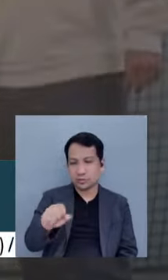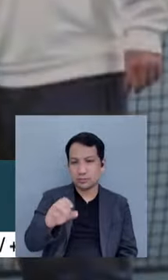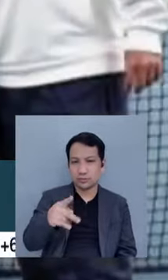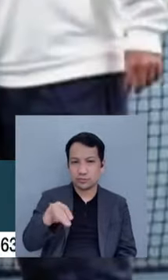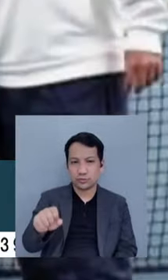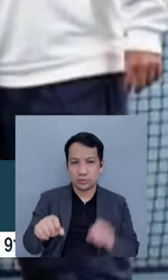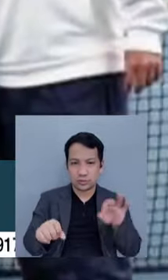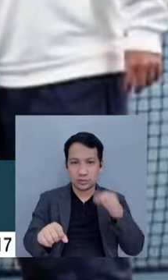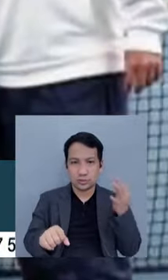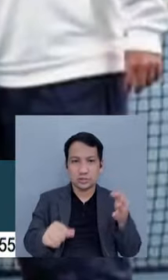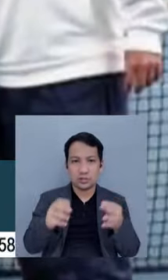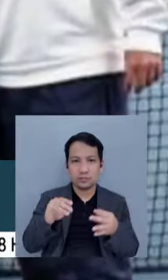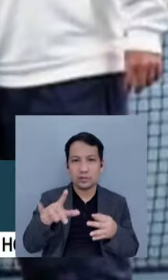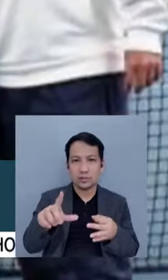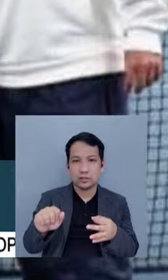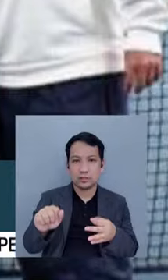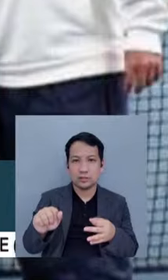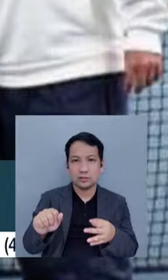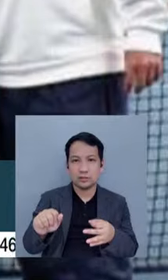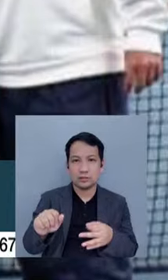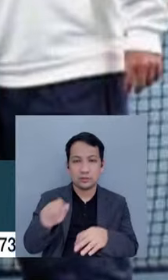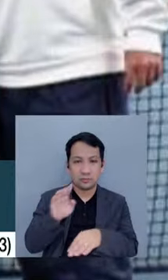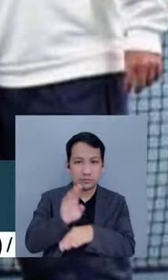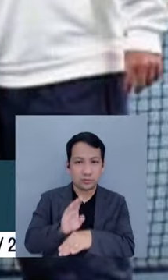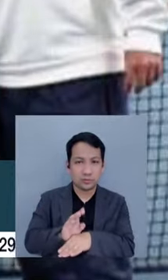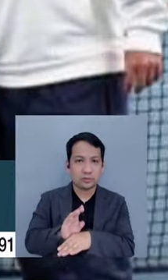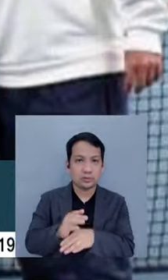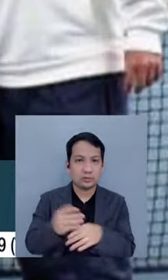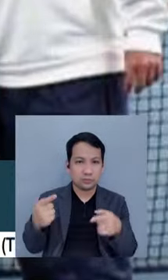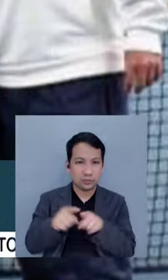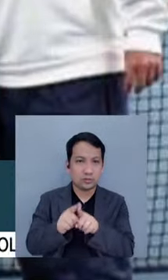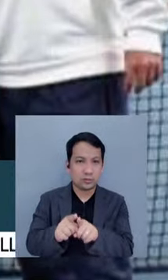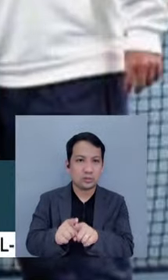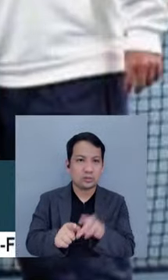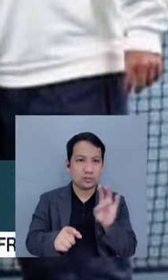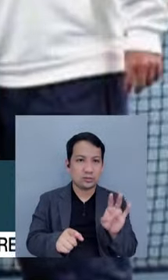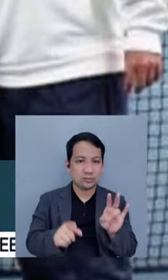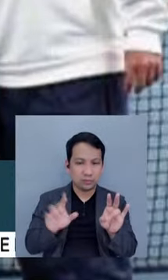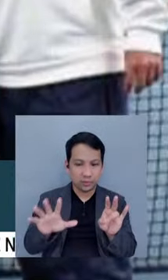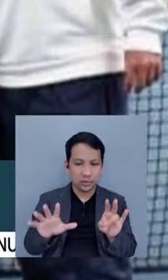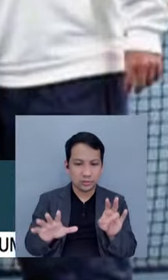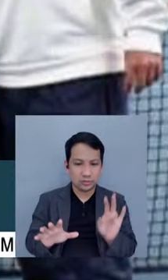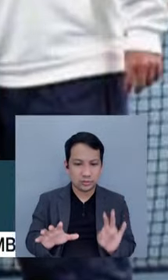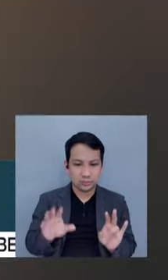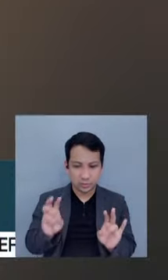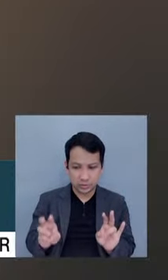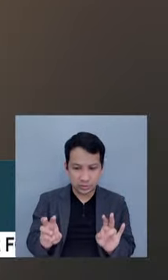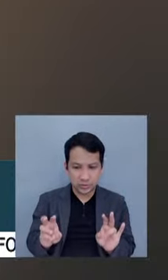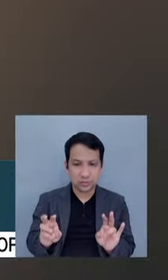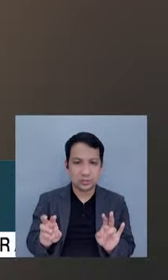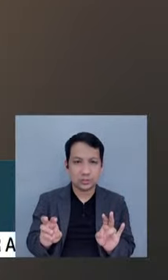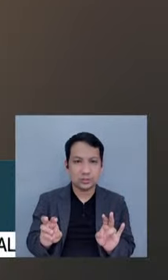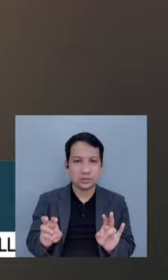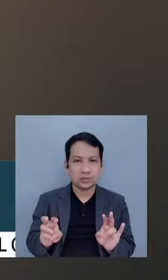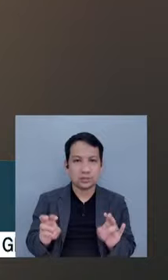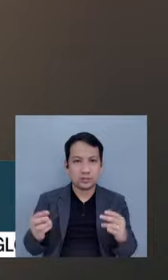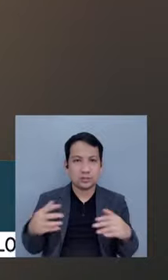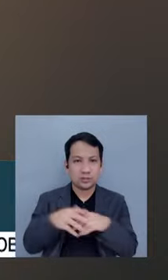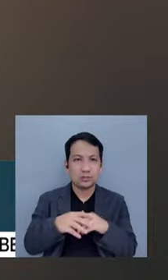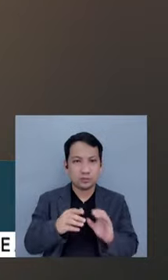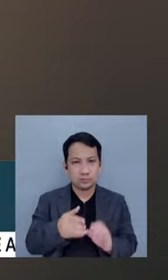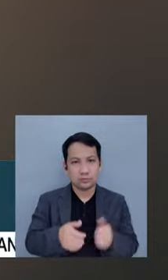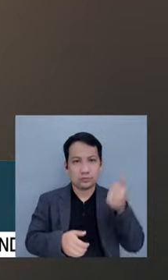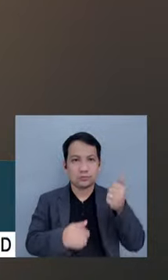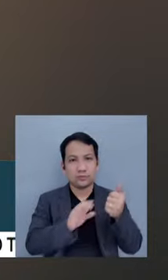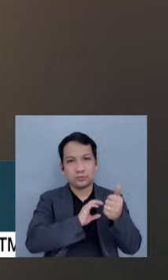Maya Lumsden of Great Britain, in 2 close sets, 7-5, 7-6. They emerged champions in the